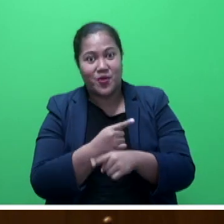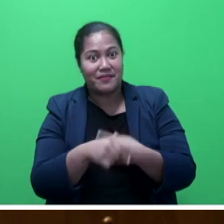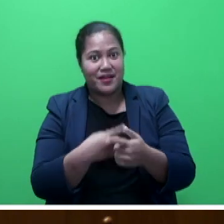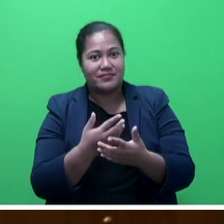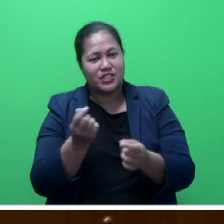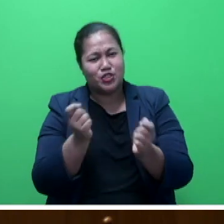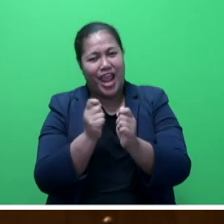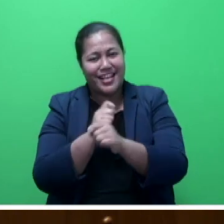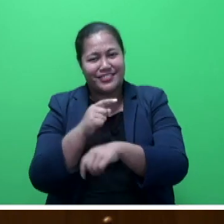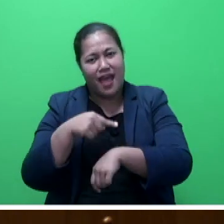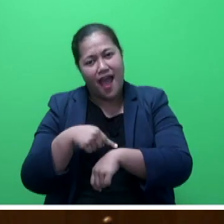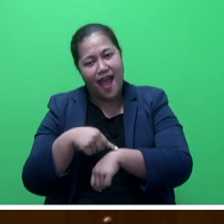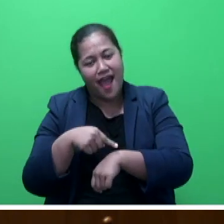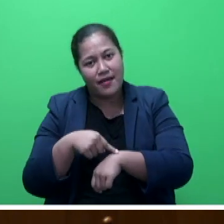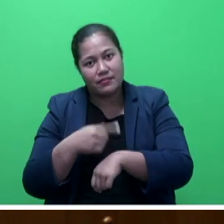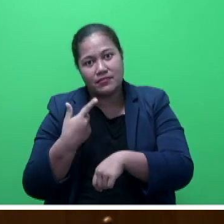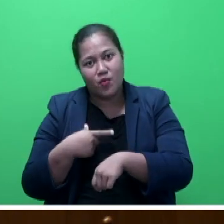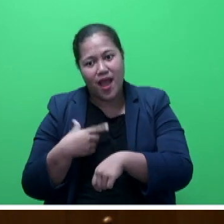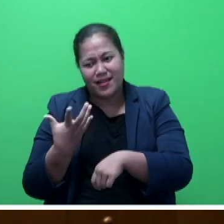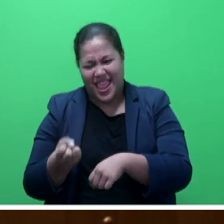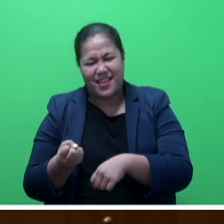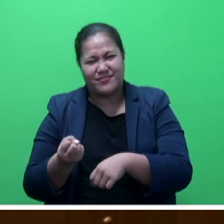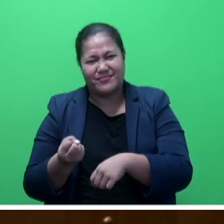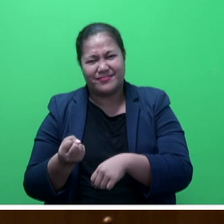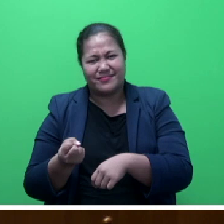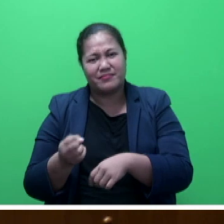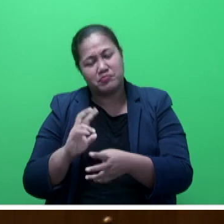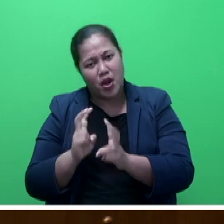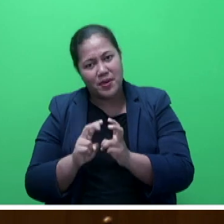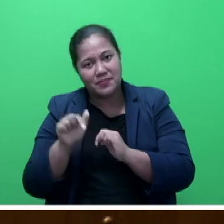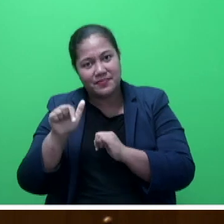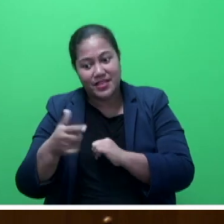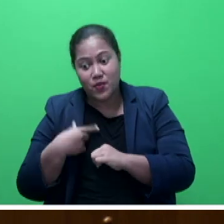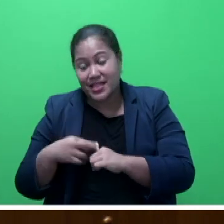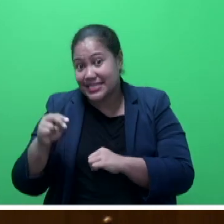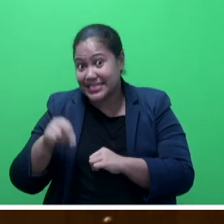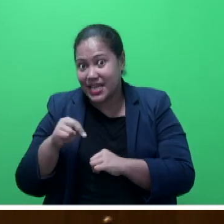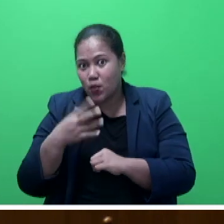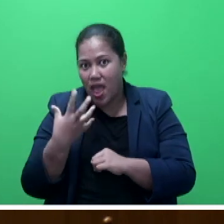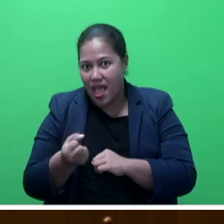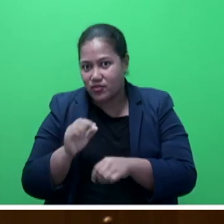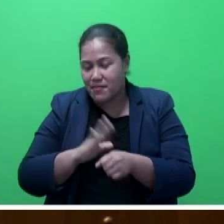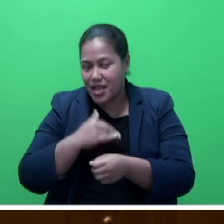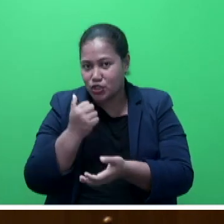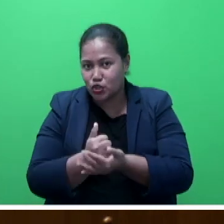climate, our threatened oceans, and the need to preserve diversity on this planet.